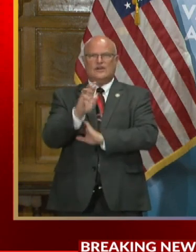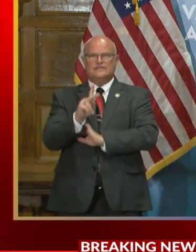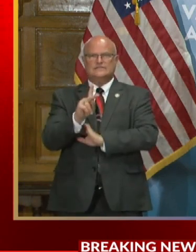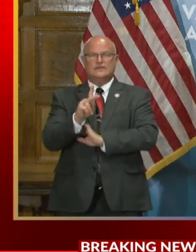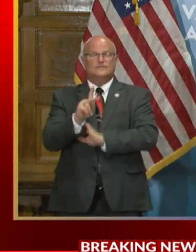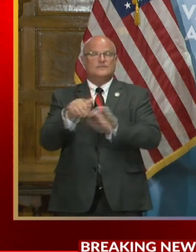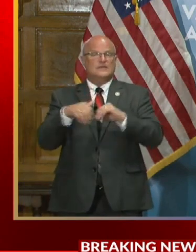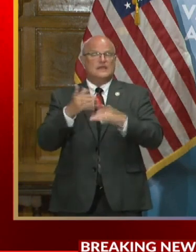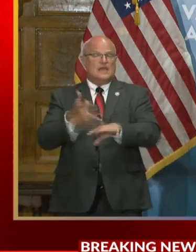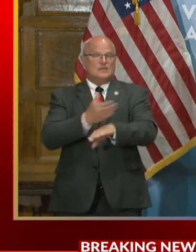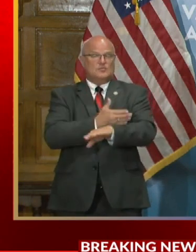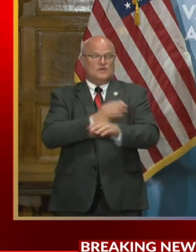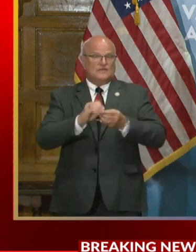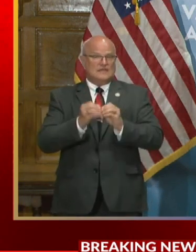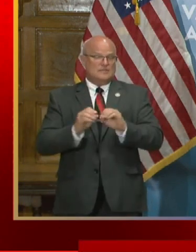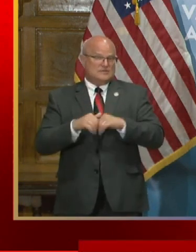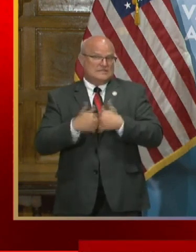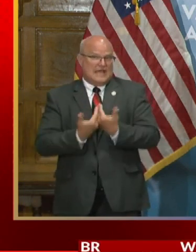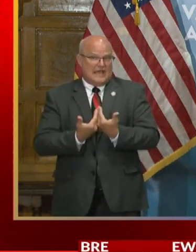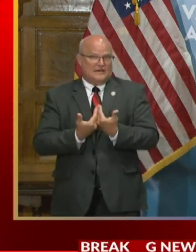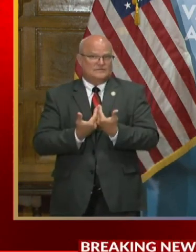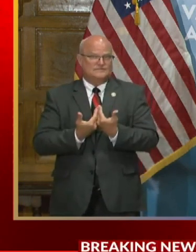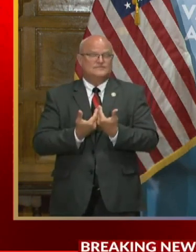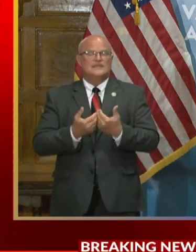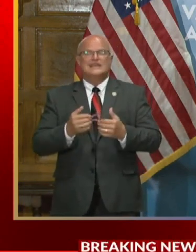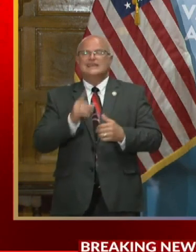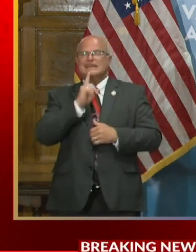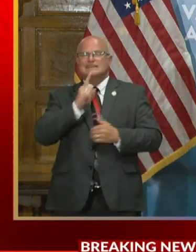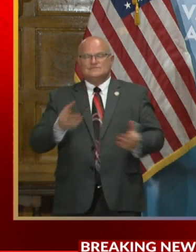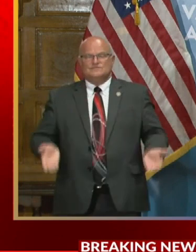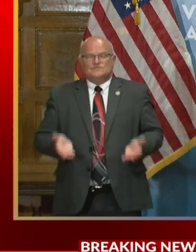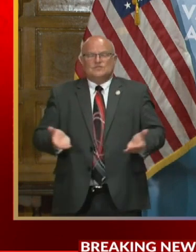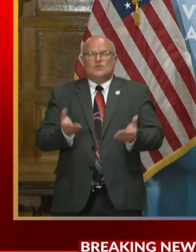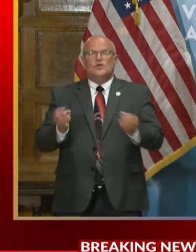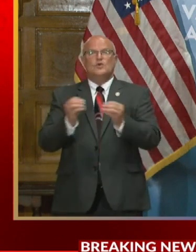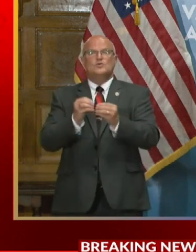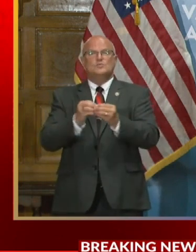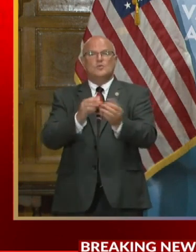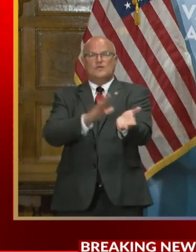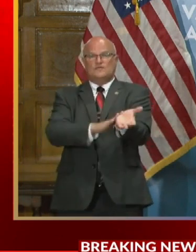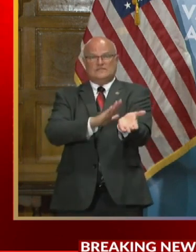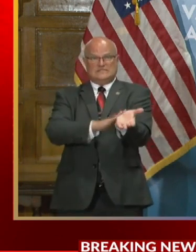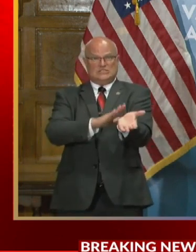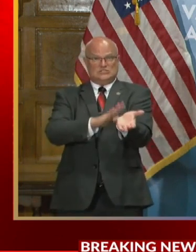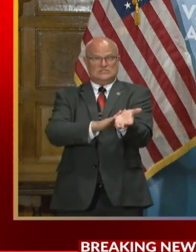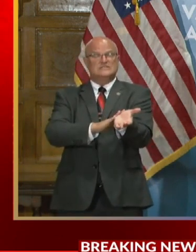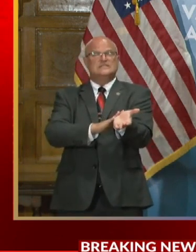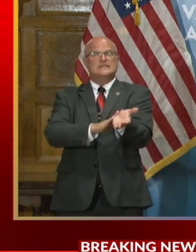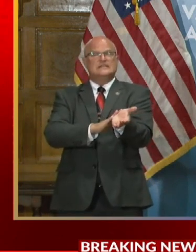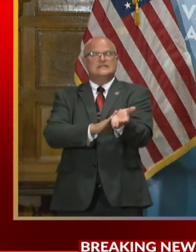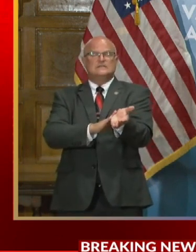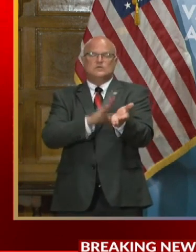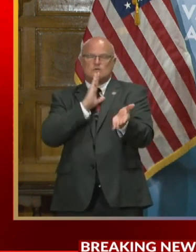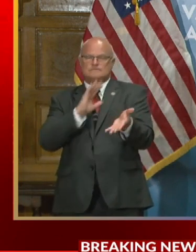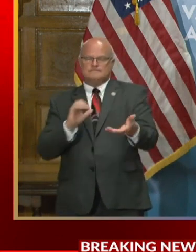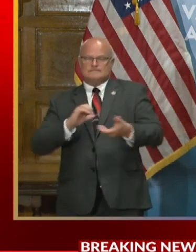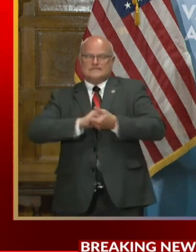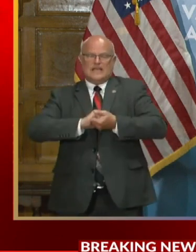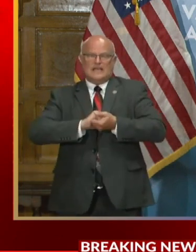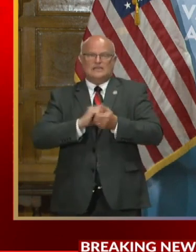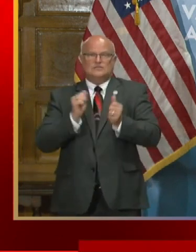one way to improve these numbers and outreach is to encourage more physicians to engage